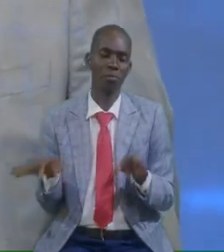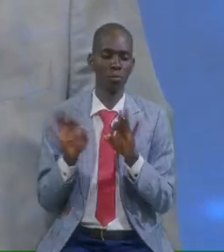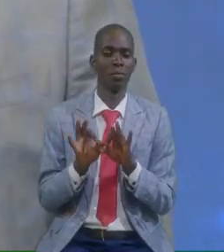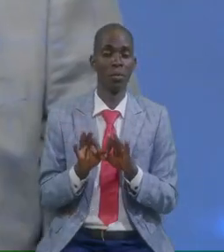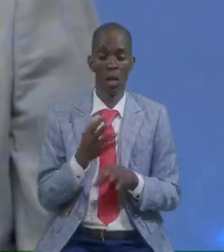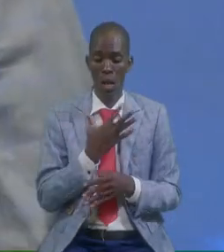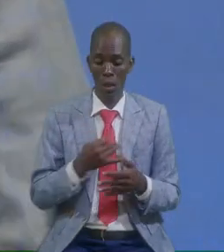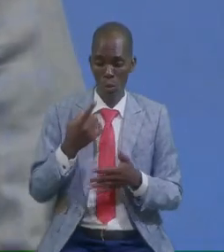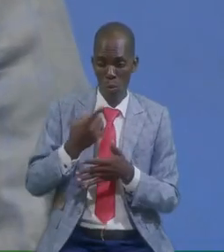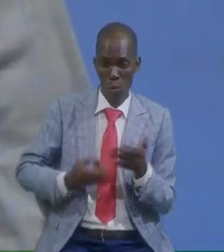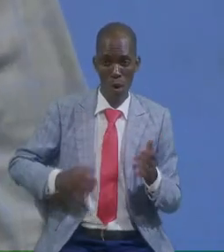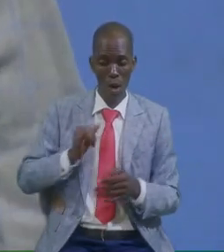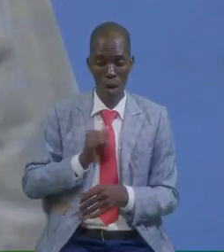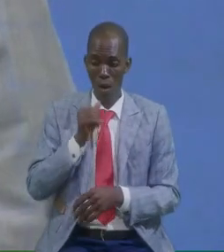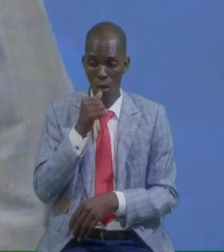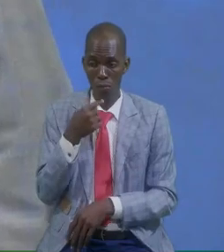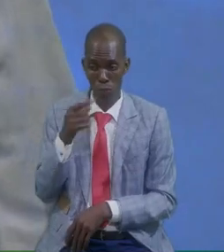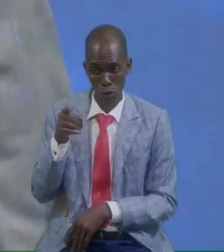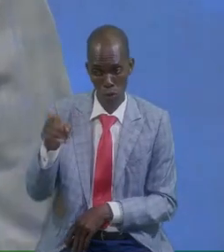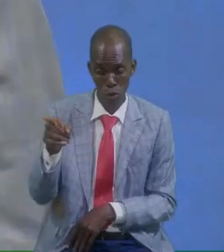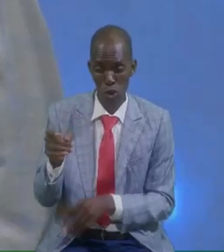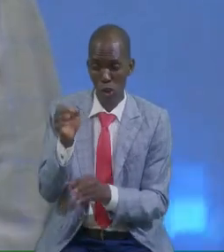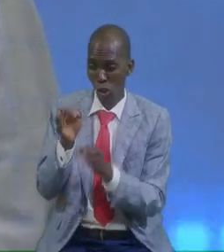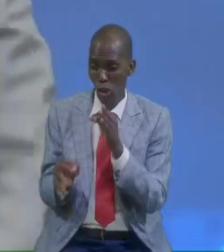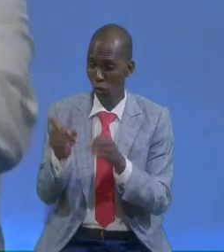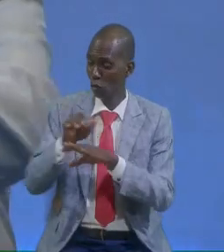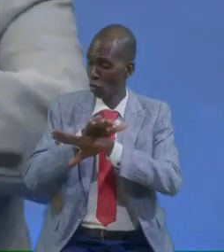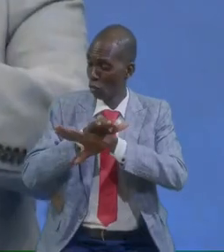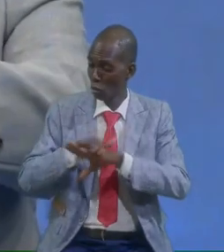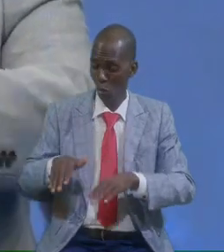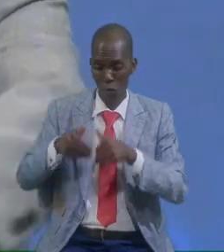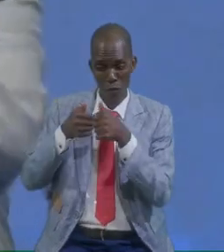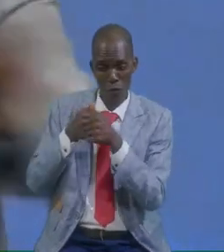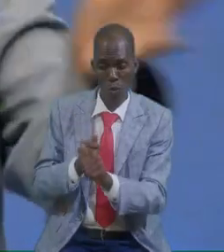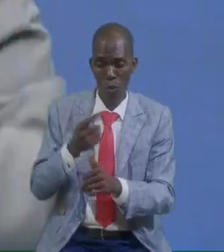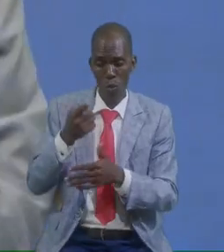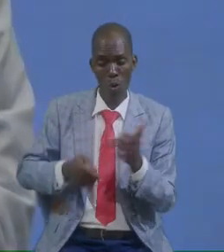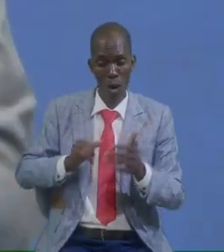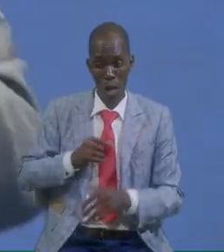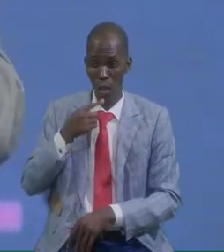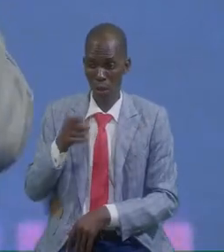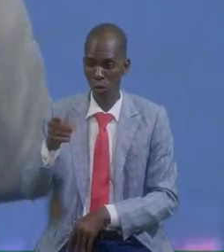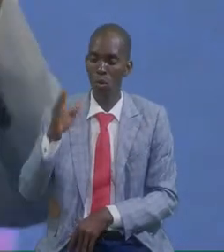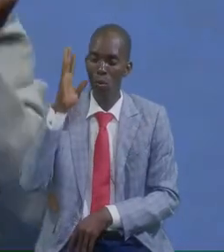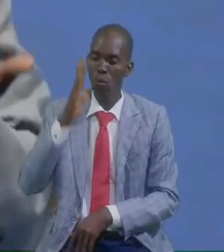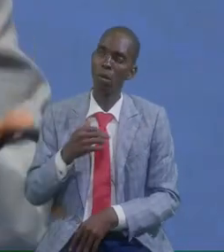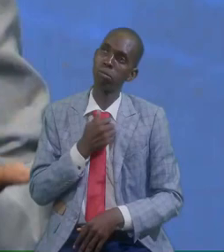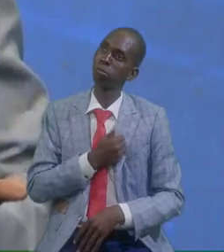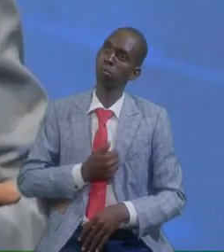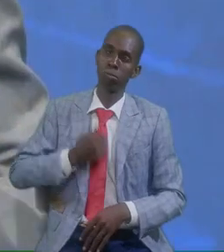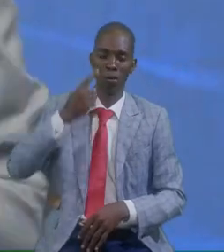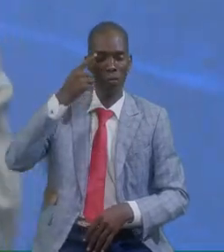saying, mark this. If you don't do this, you will regret for life. It's